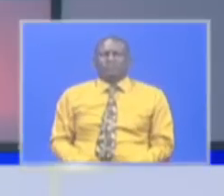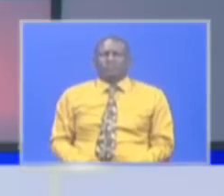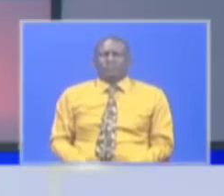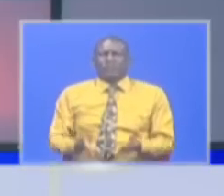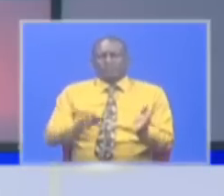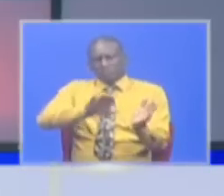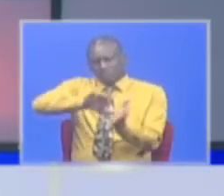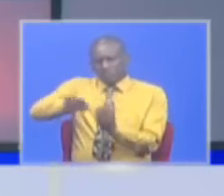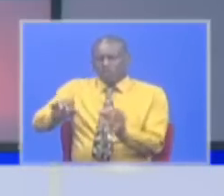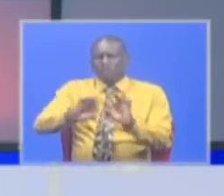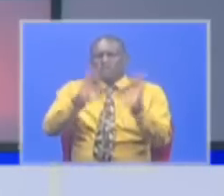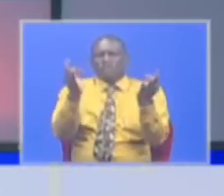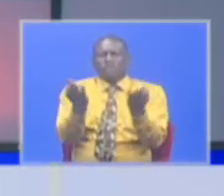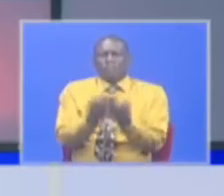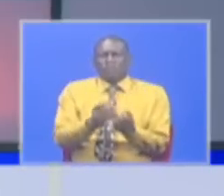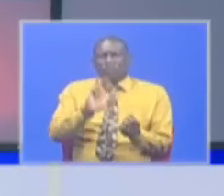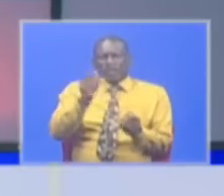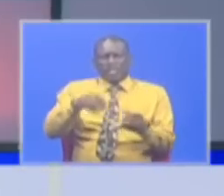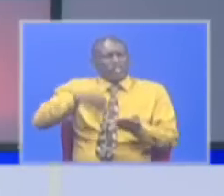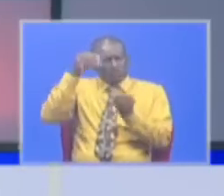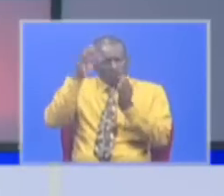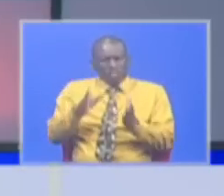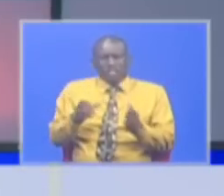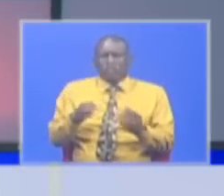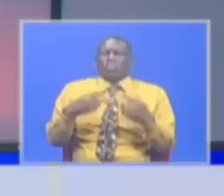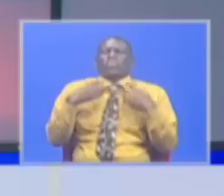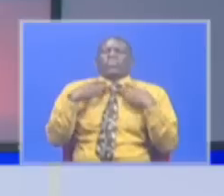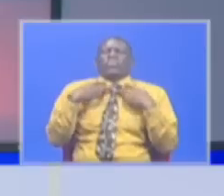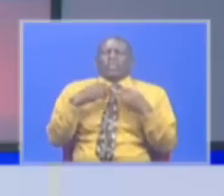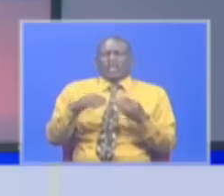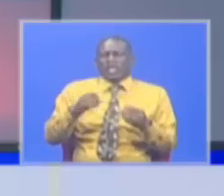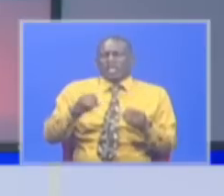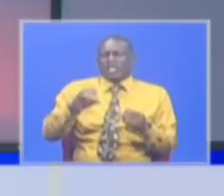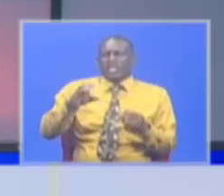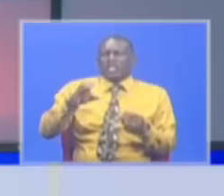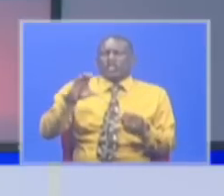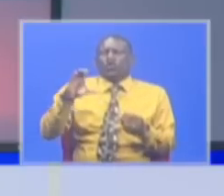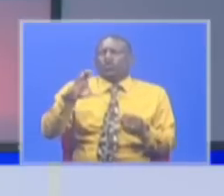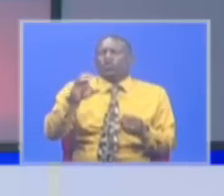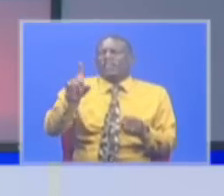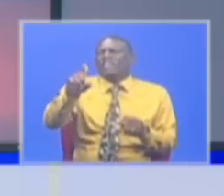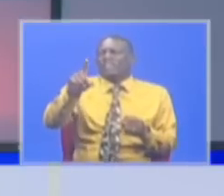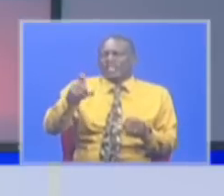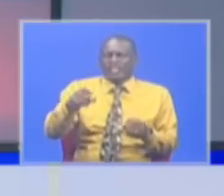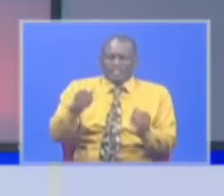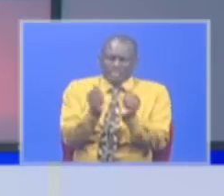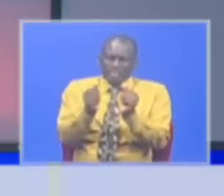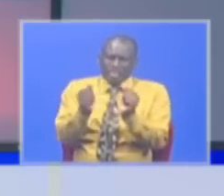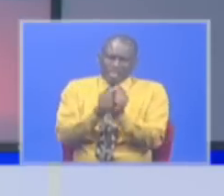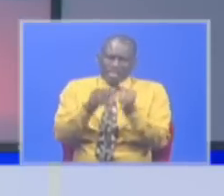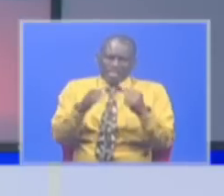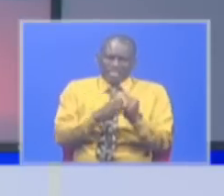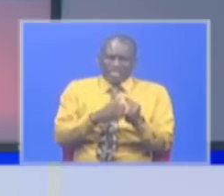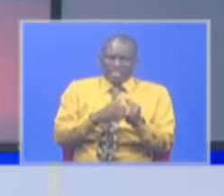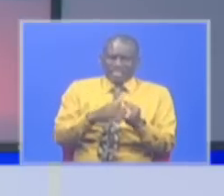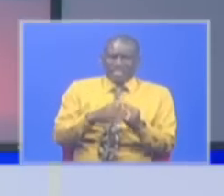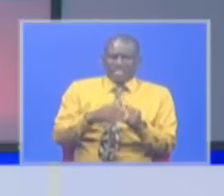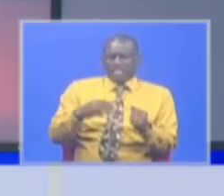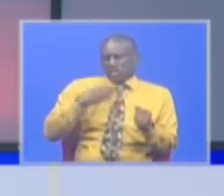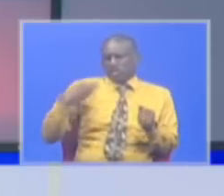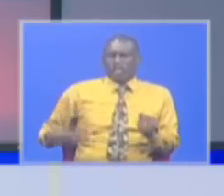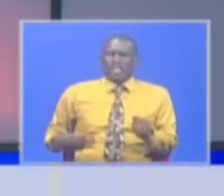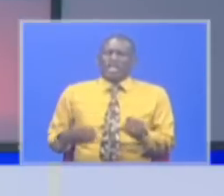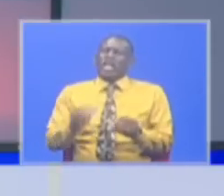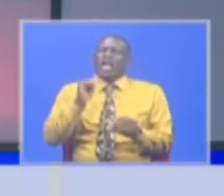Elsewhere, families of Kenyan students caught up in the COVID-19 outbreak are now asking the president to intervene and have